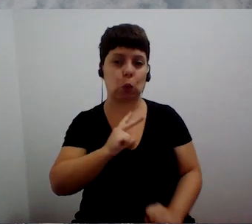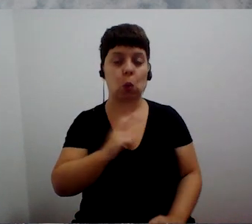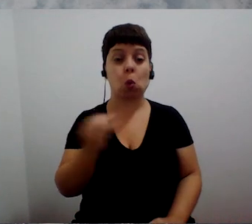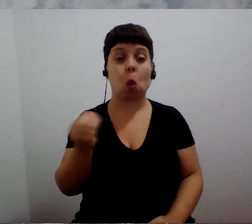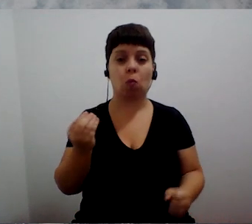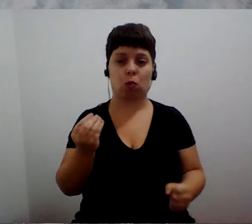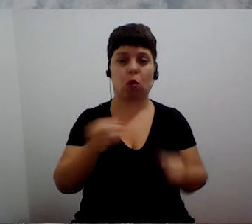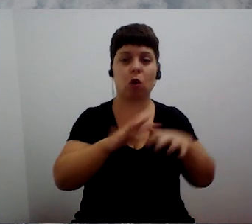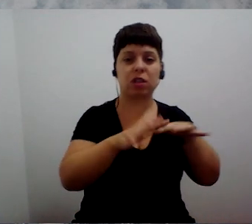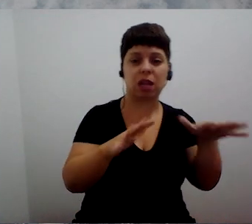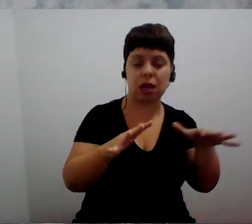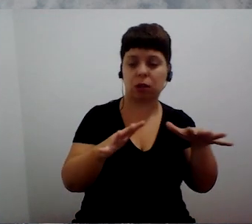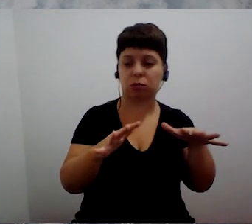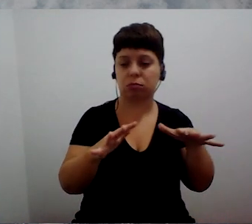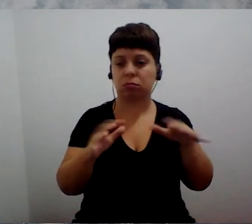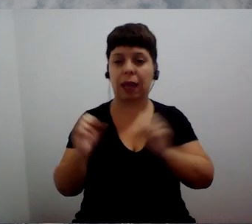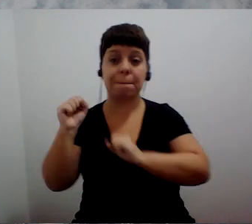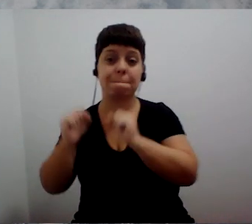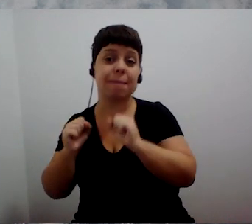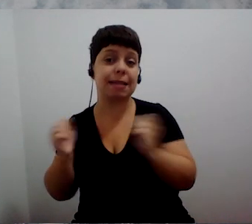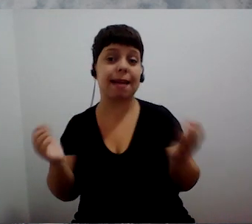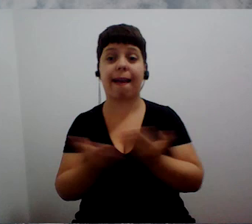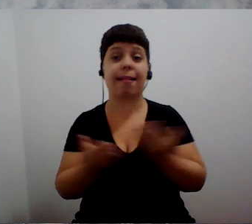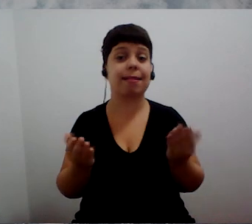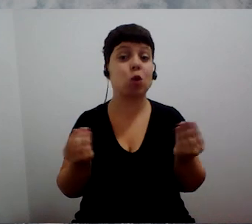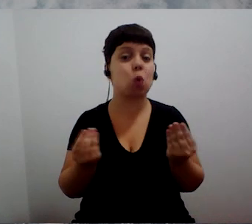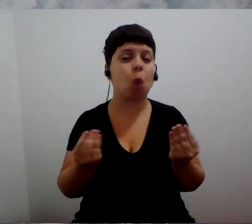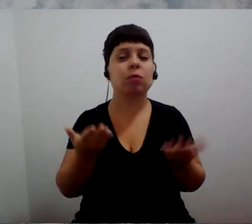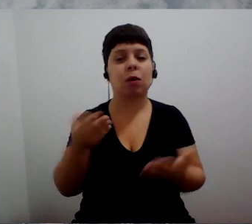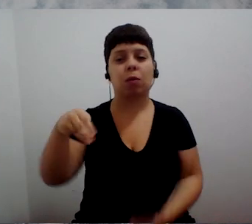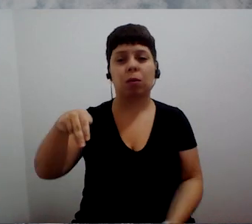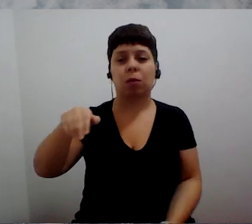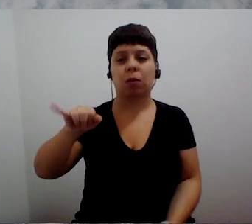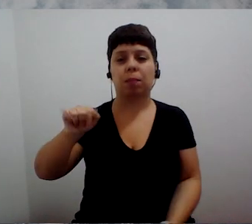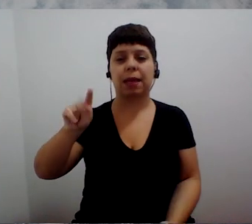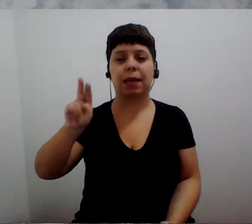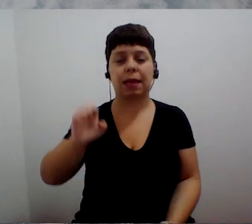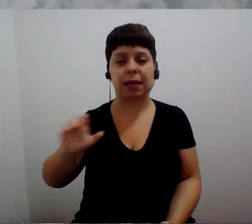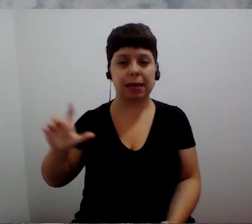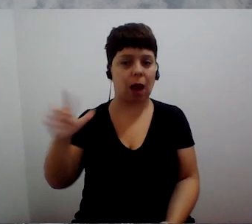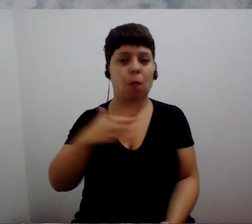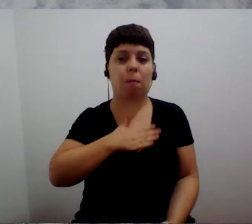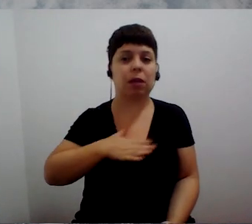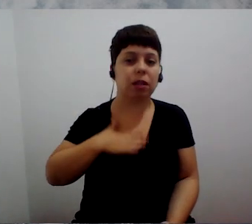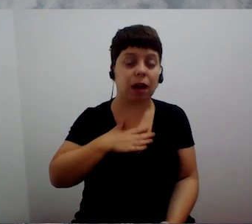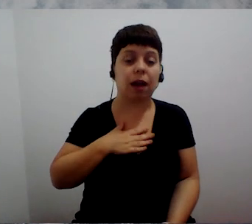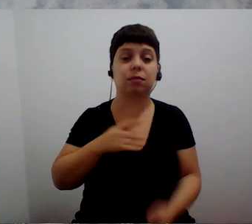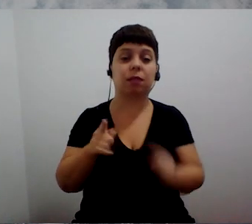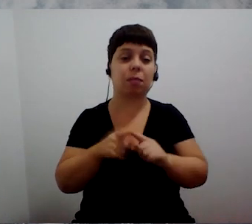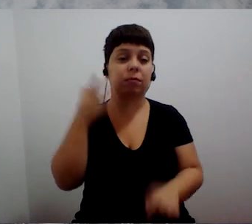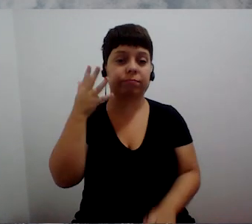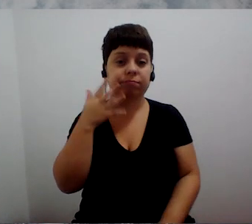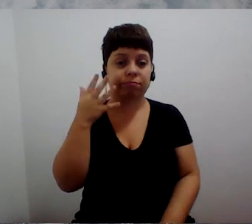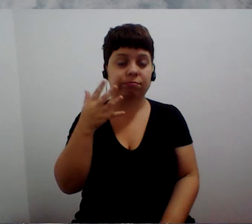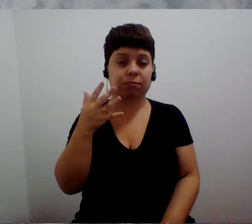relationship with the ocean. So that, Miguel, it's a pleasure to have you here and to listen to you. I am